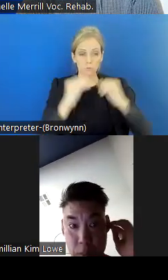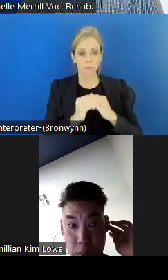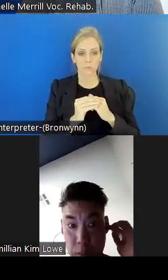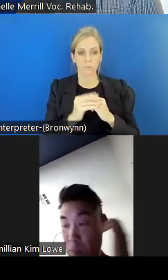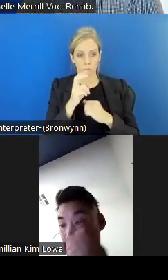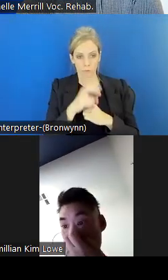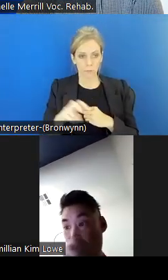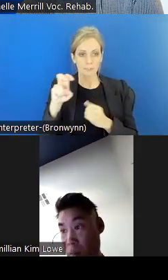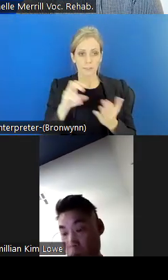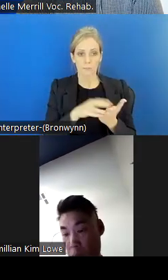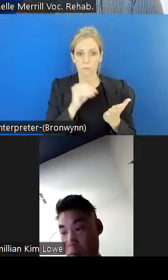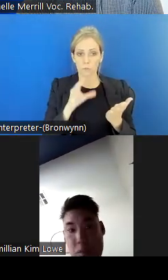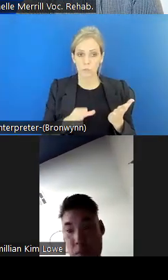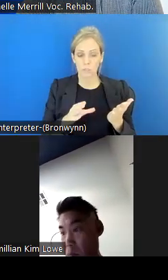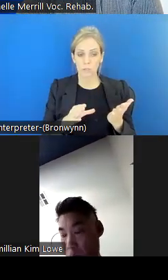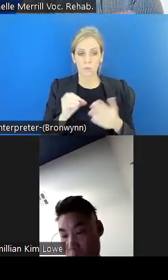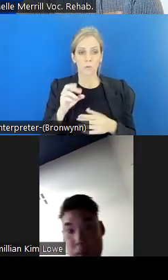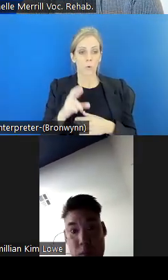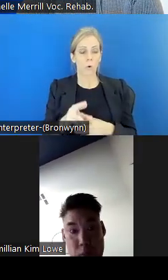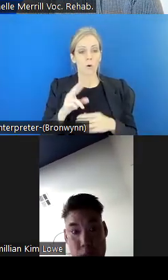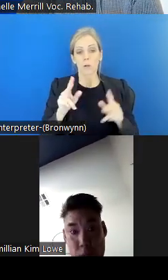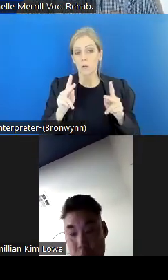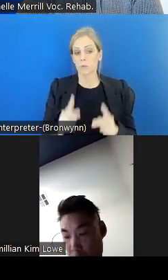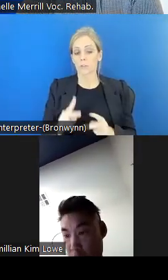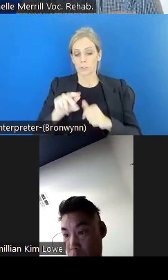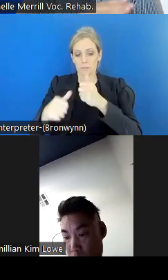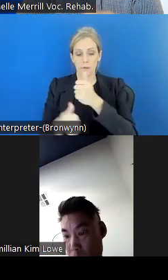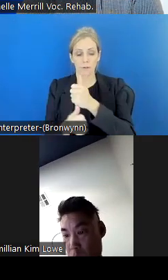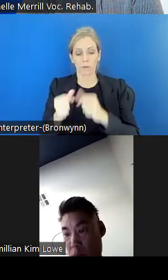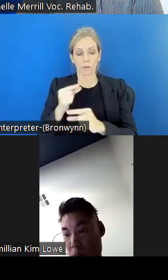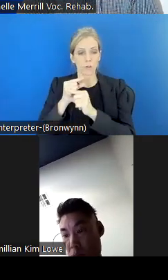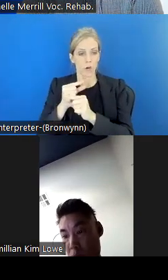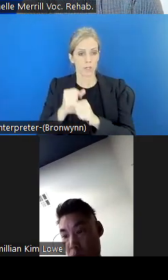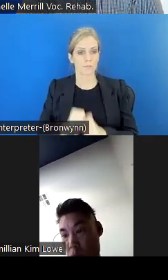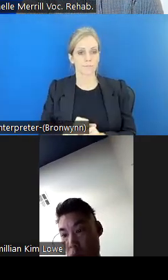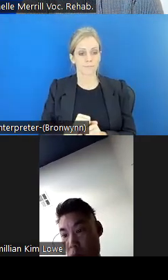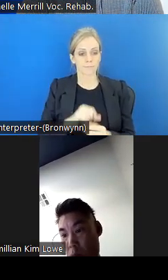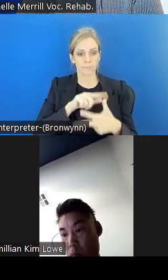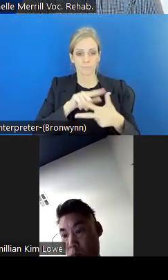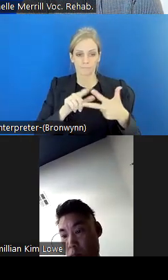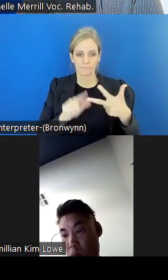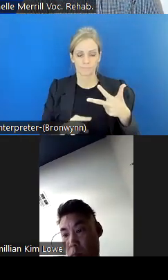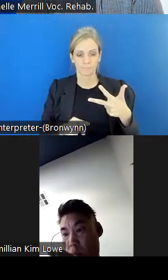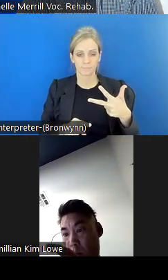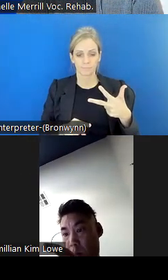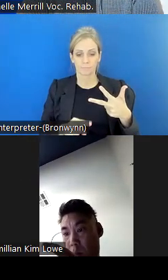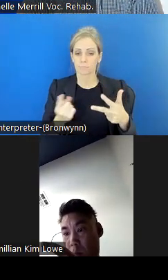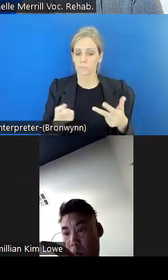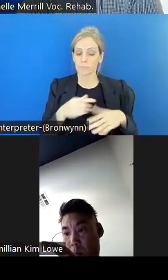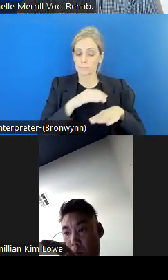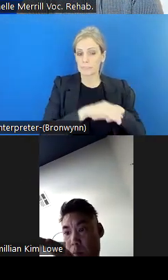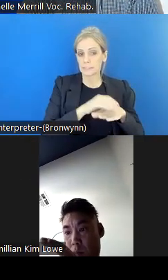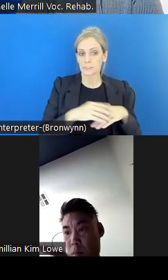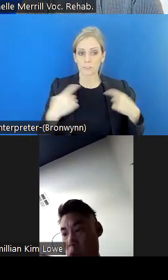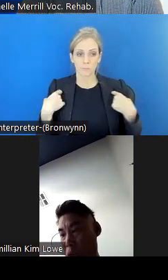Or are you somebody who is under guardianship? That's really the three categories, and they're both available in English and in